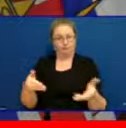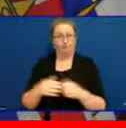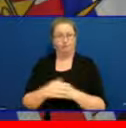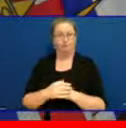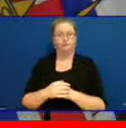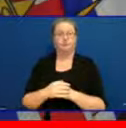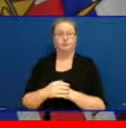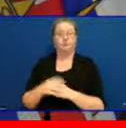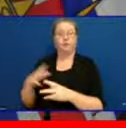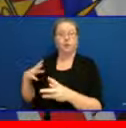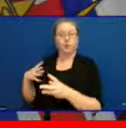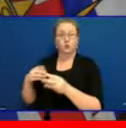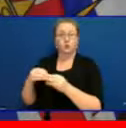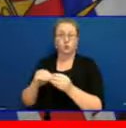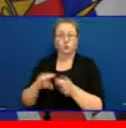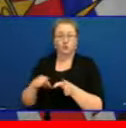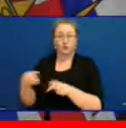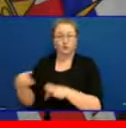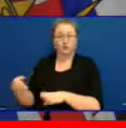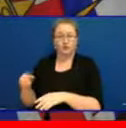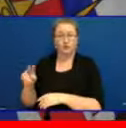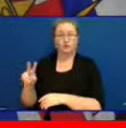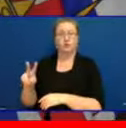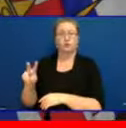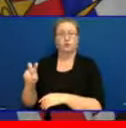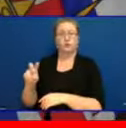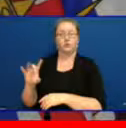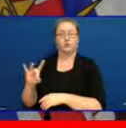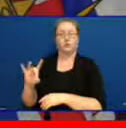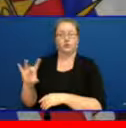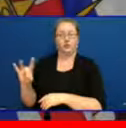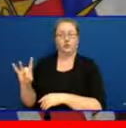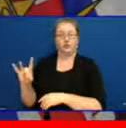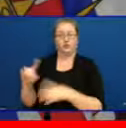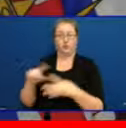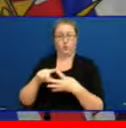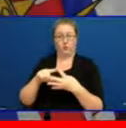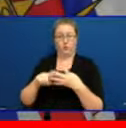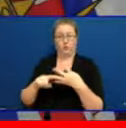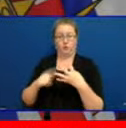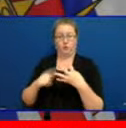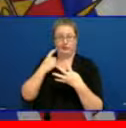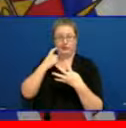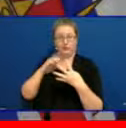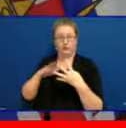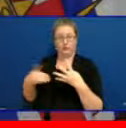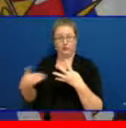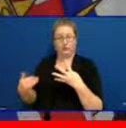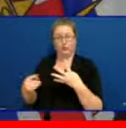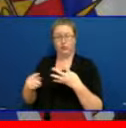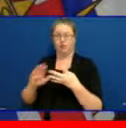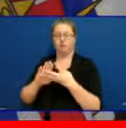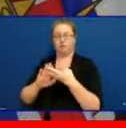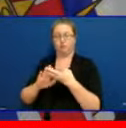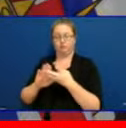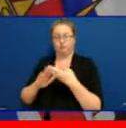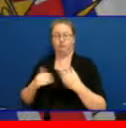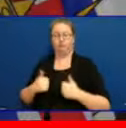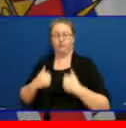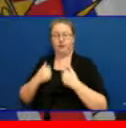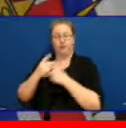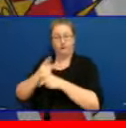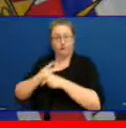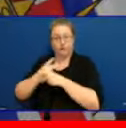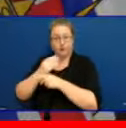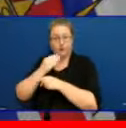from COVID-19 to 288. 3 of those people were in long-term care home, and one of them was an